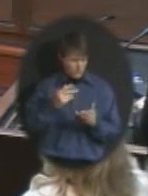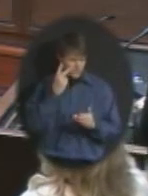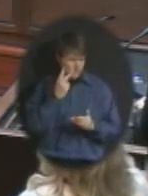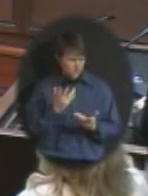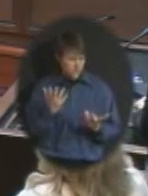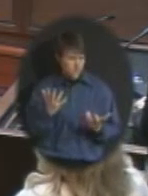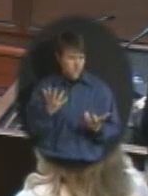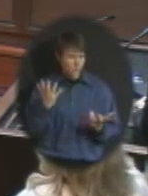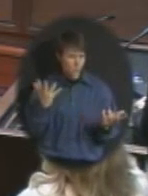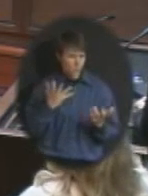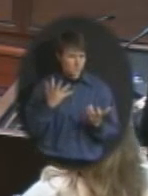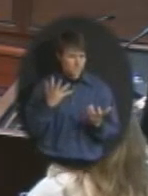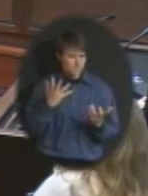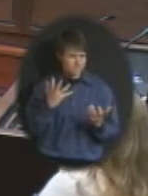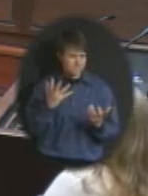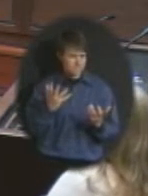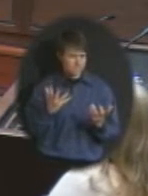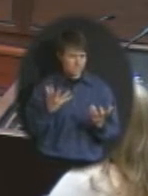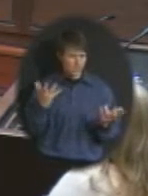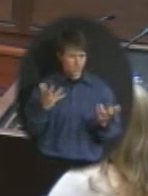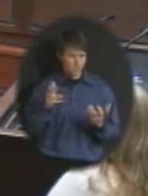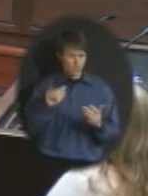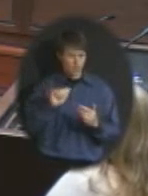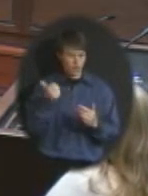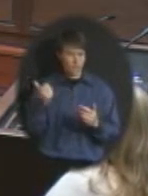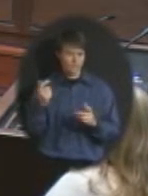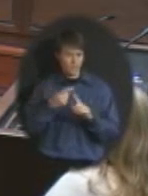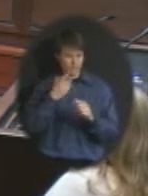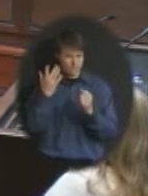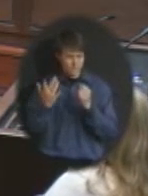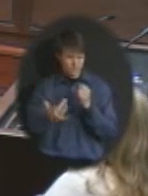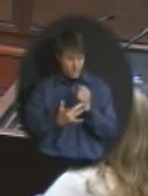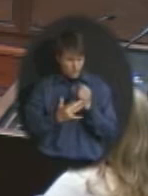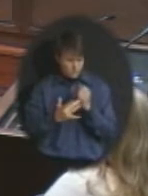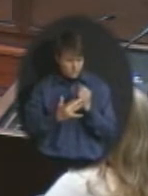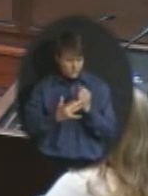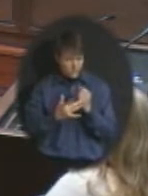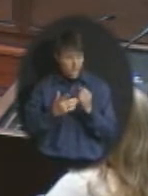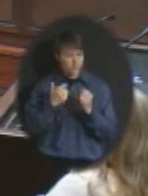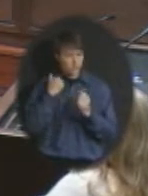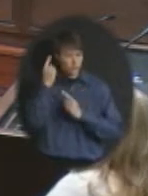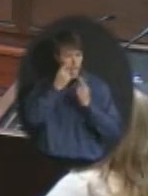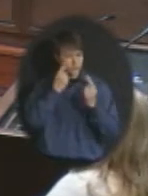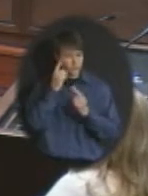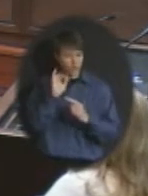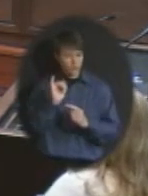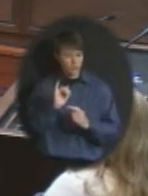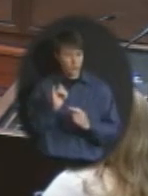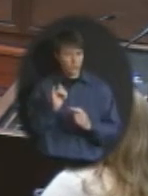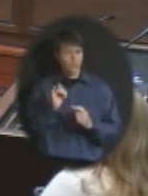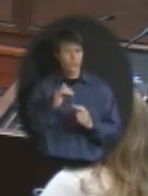some input onto what alternatives from a technology standpoint that we are considering also.